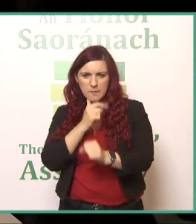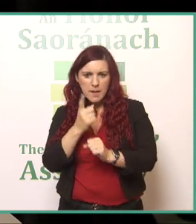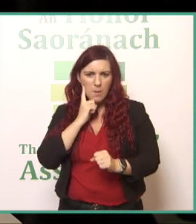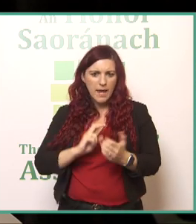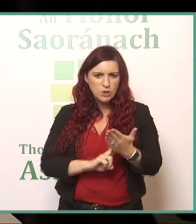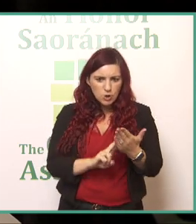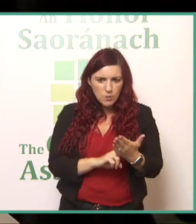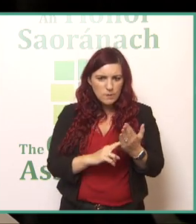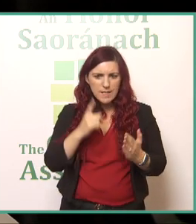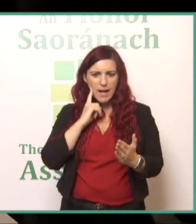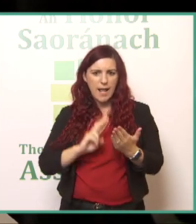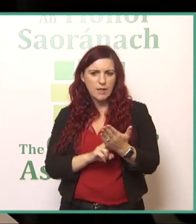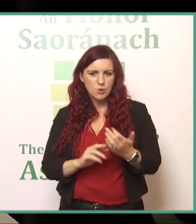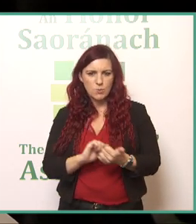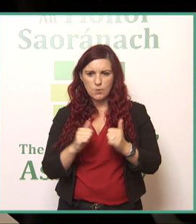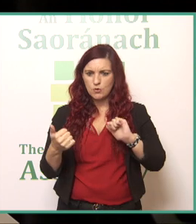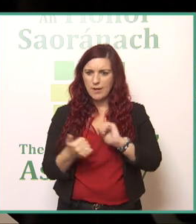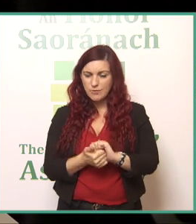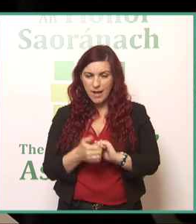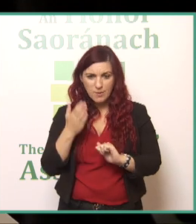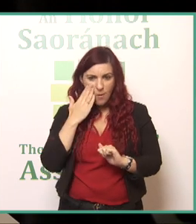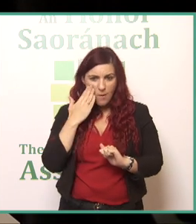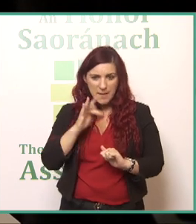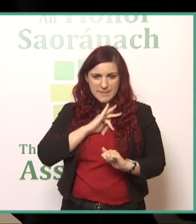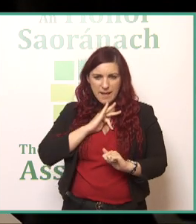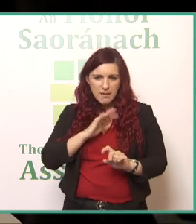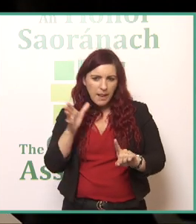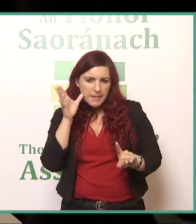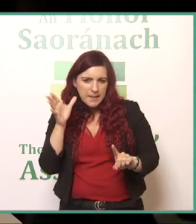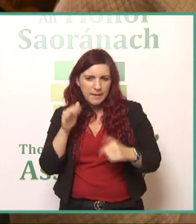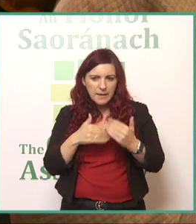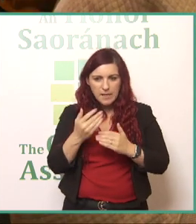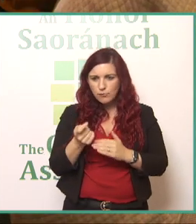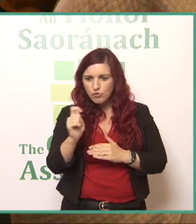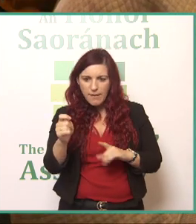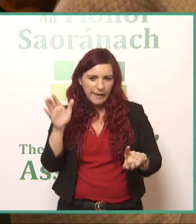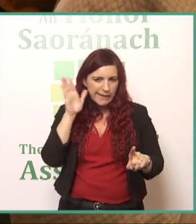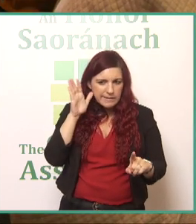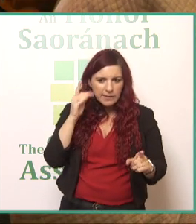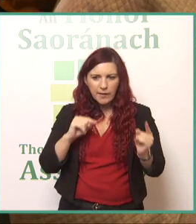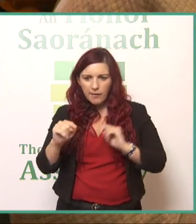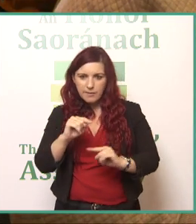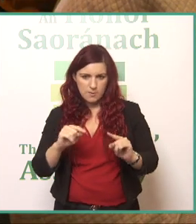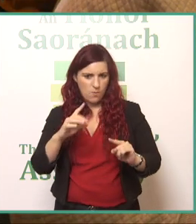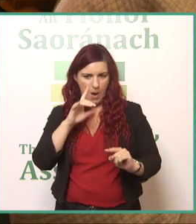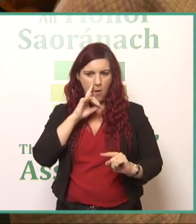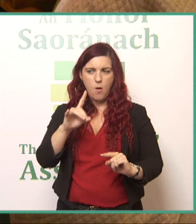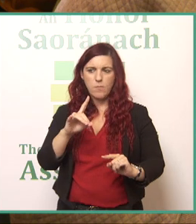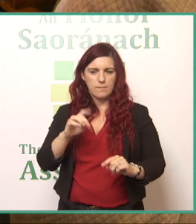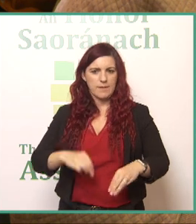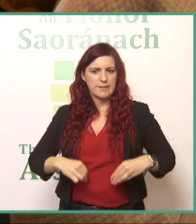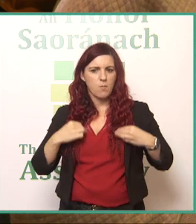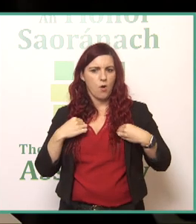and land use change over the last couple of days. I've been dipping in as I've been travelling, and I really hope this